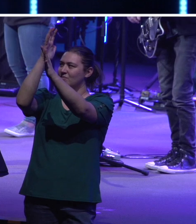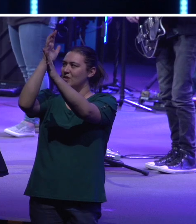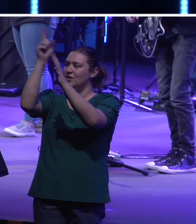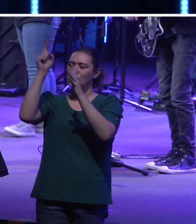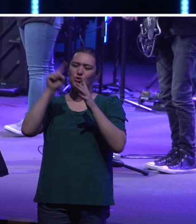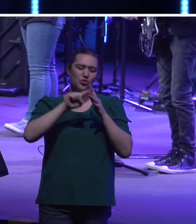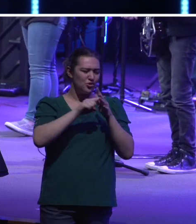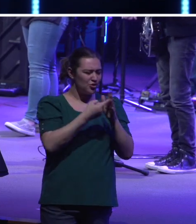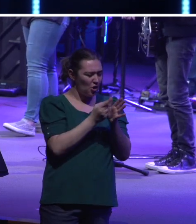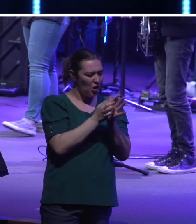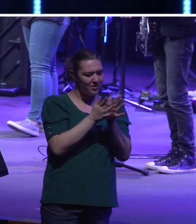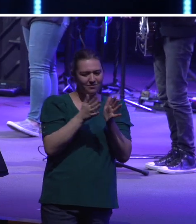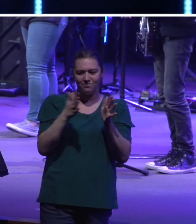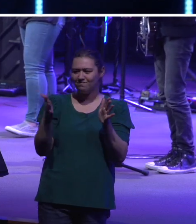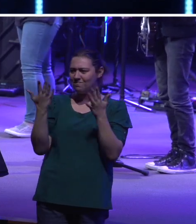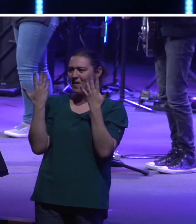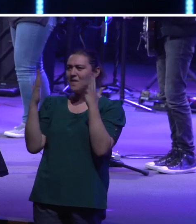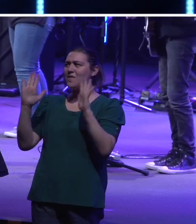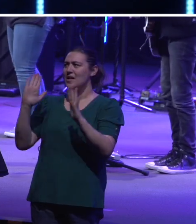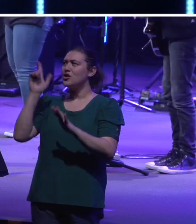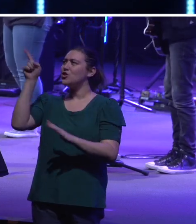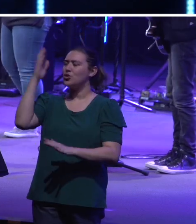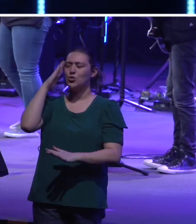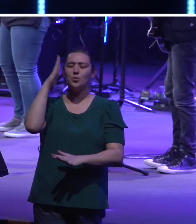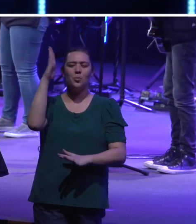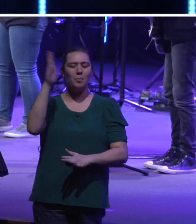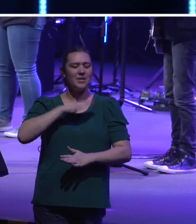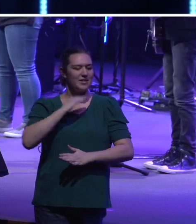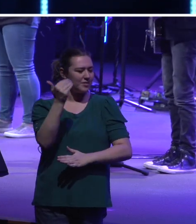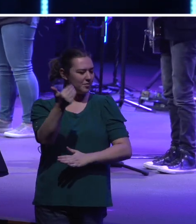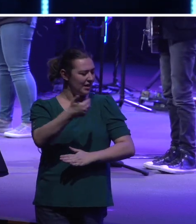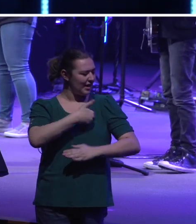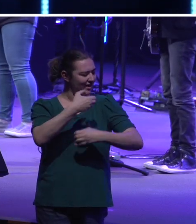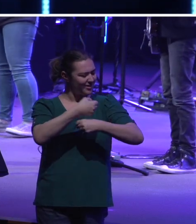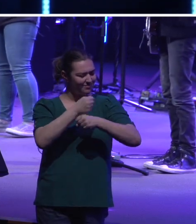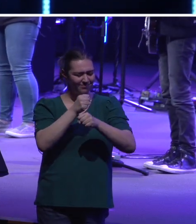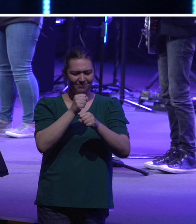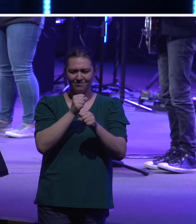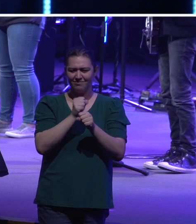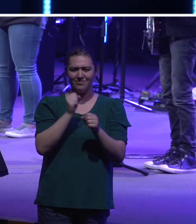You finish everything you start. My soul's made